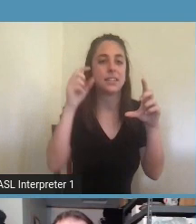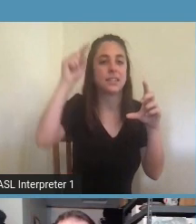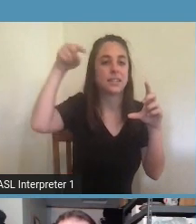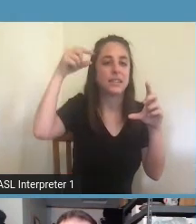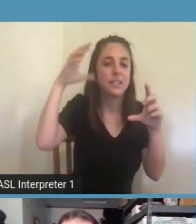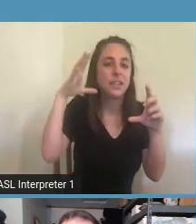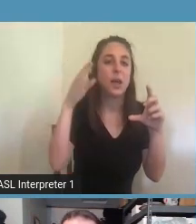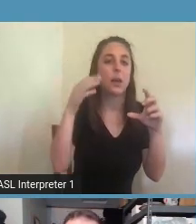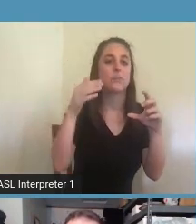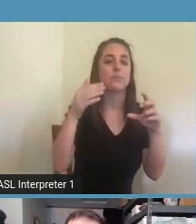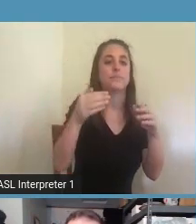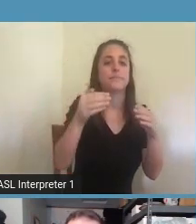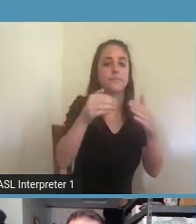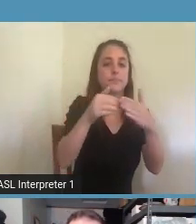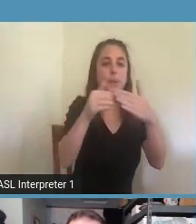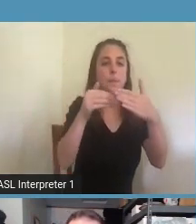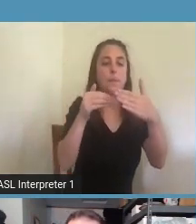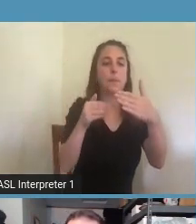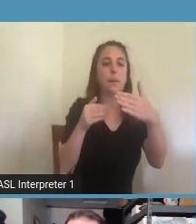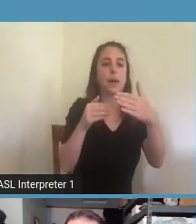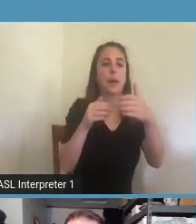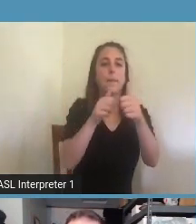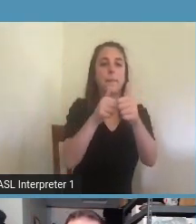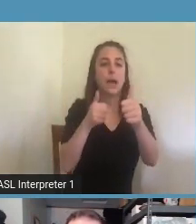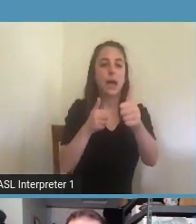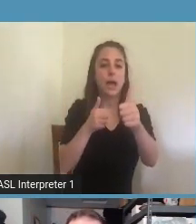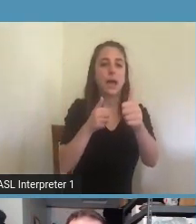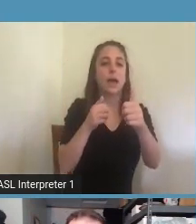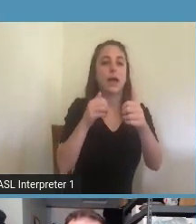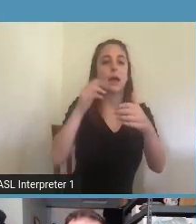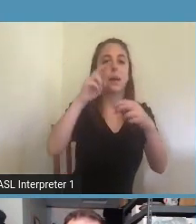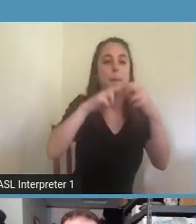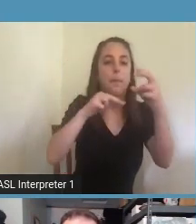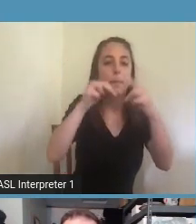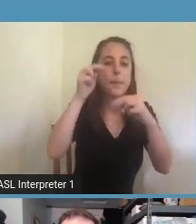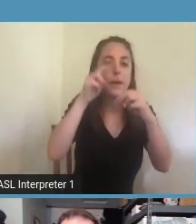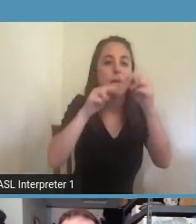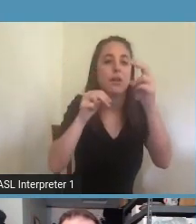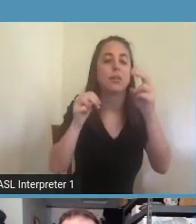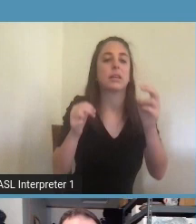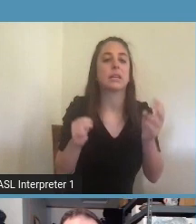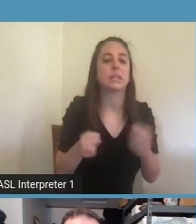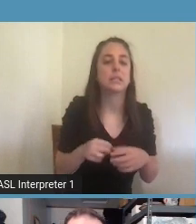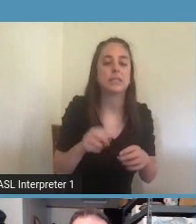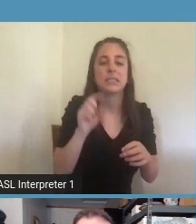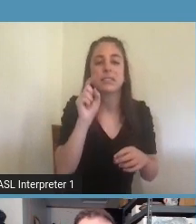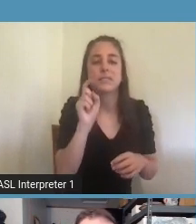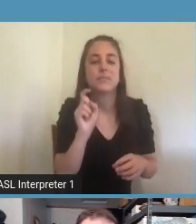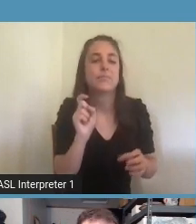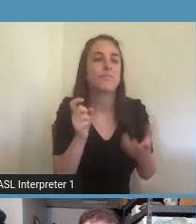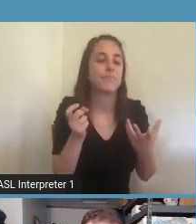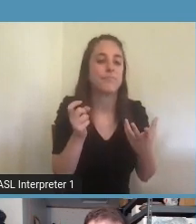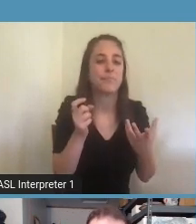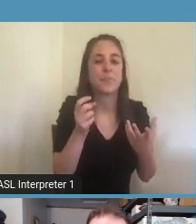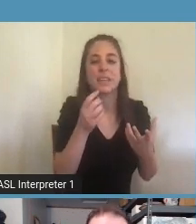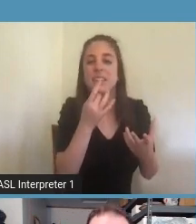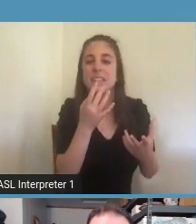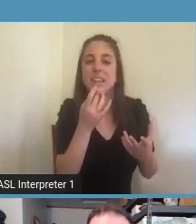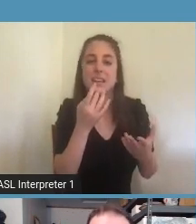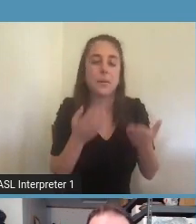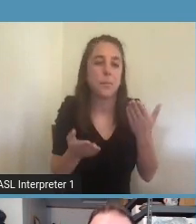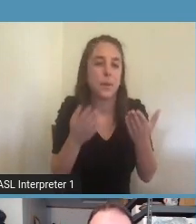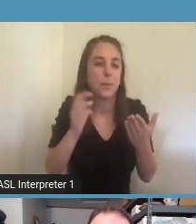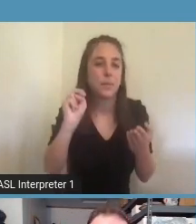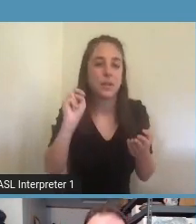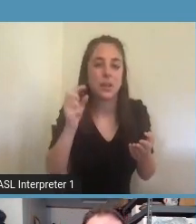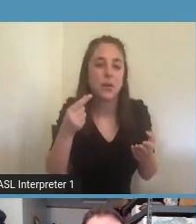behind this building. I might not have direct light on my subject, during this, or it's just really